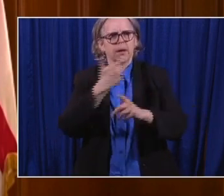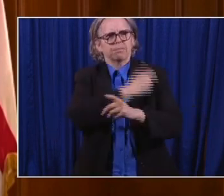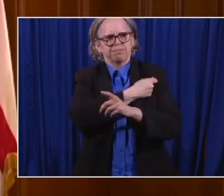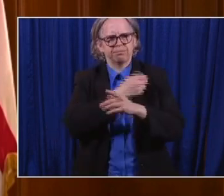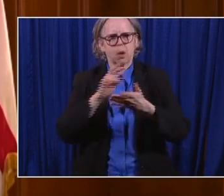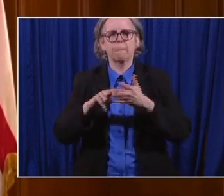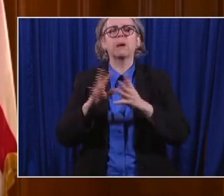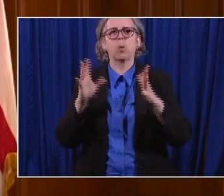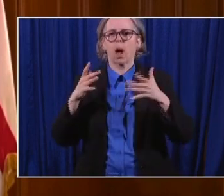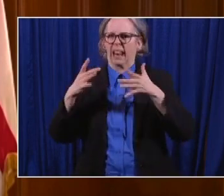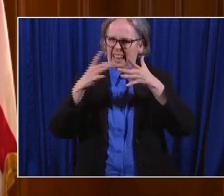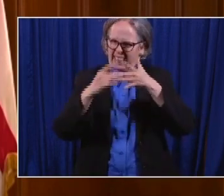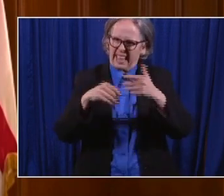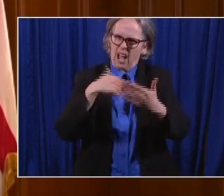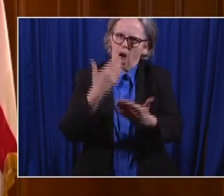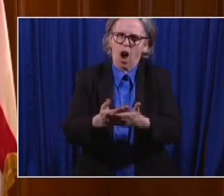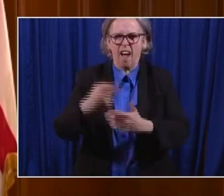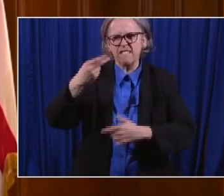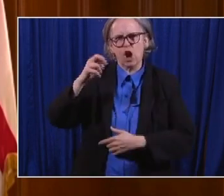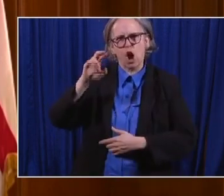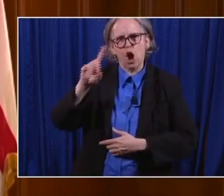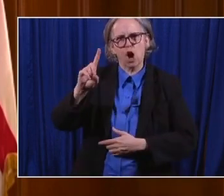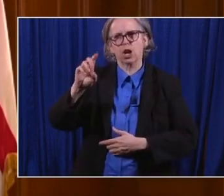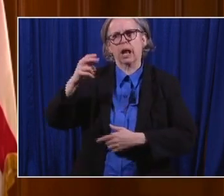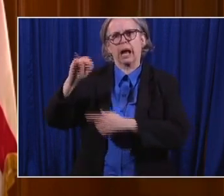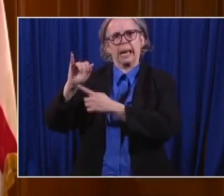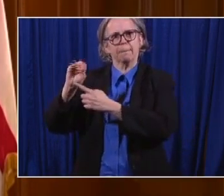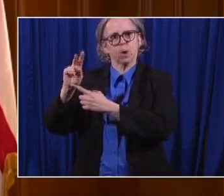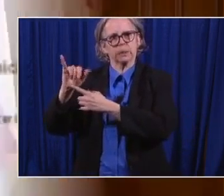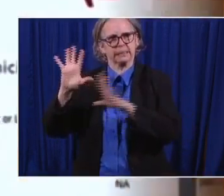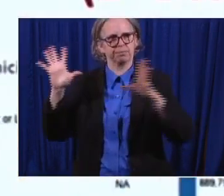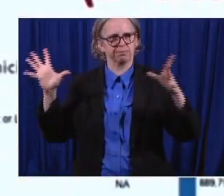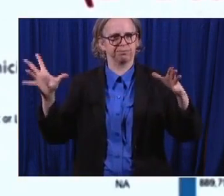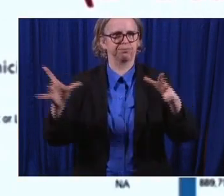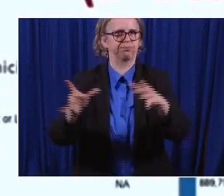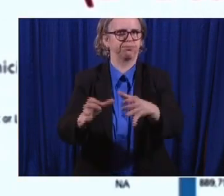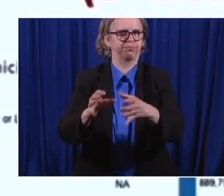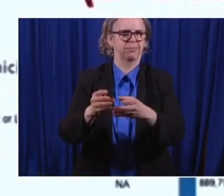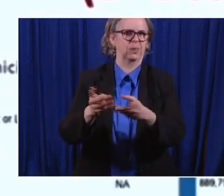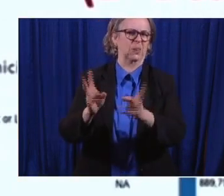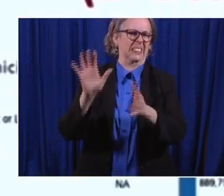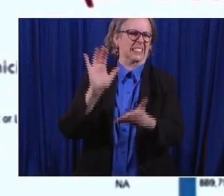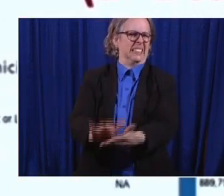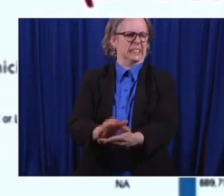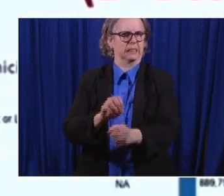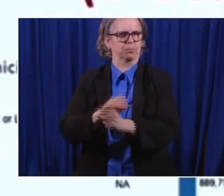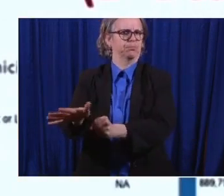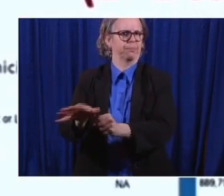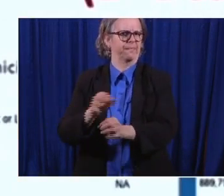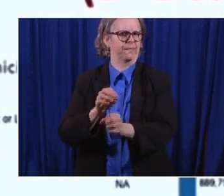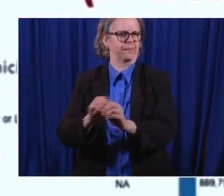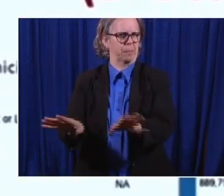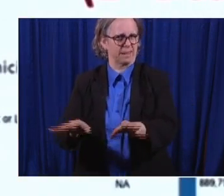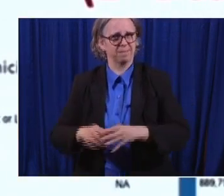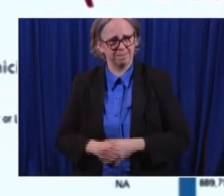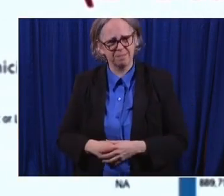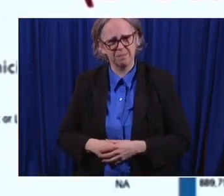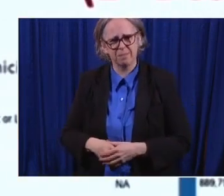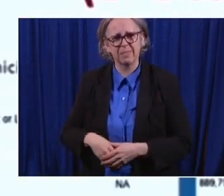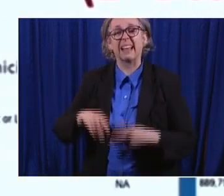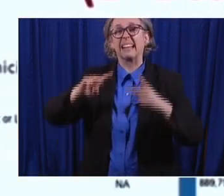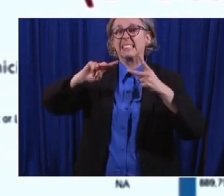we need to reach to make us a lot safer. Second dose, Eric, you